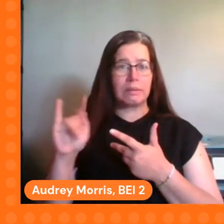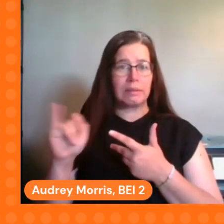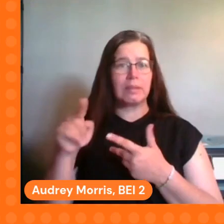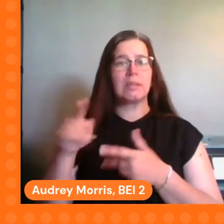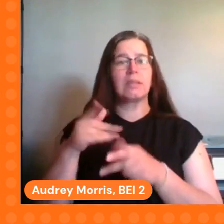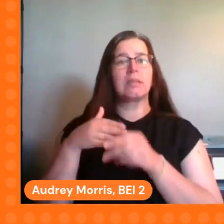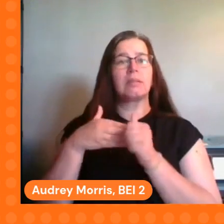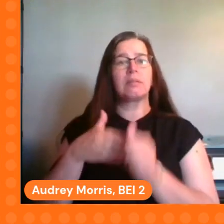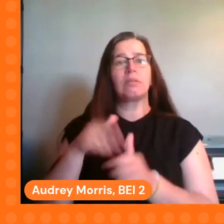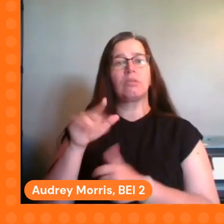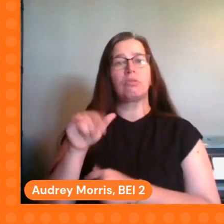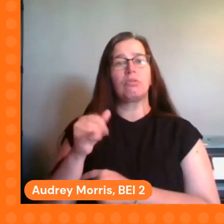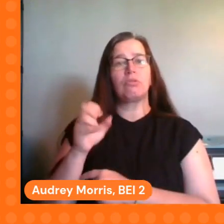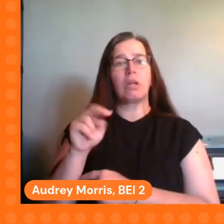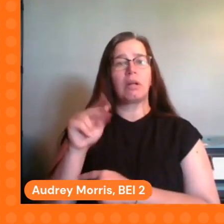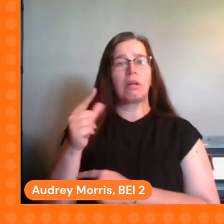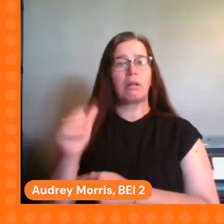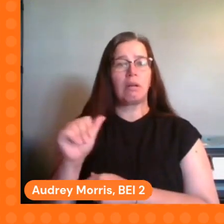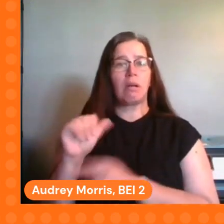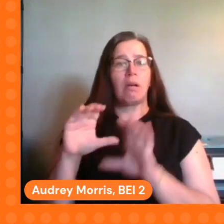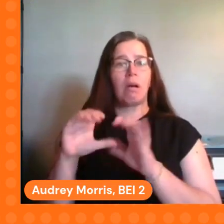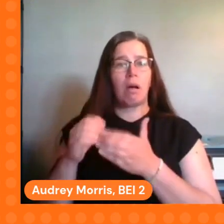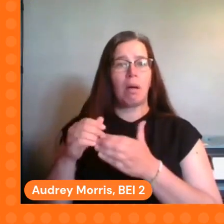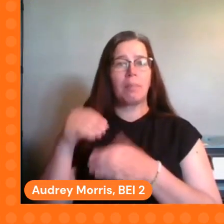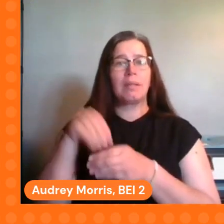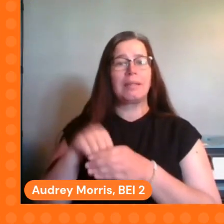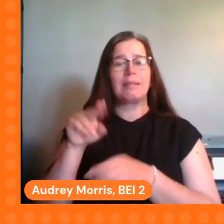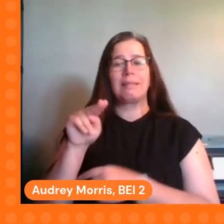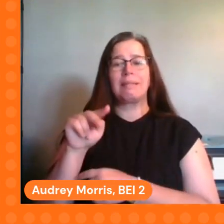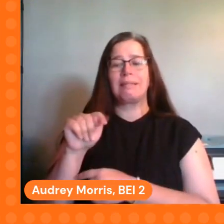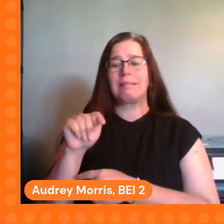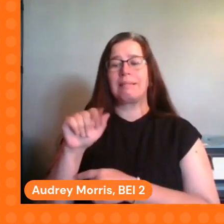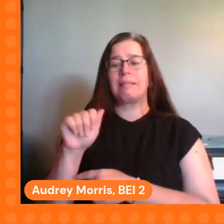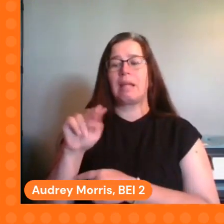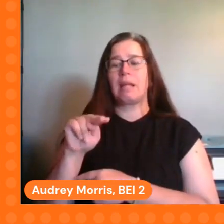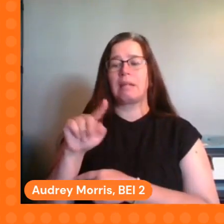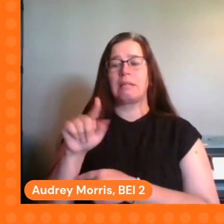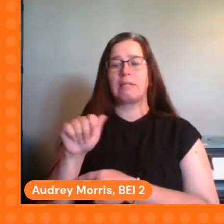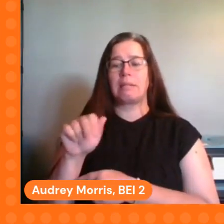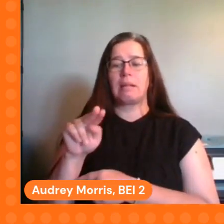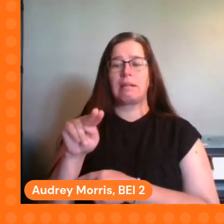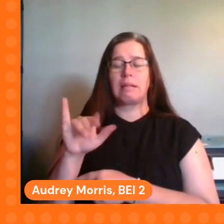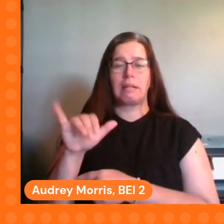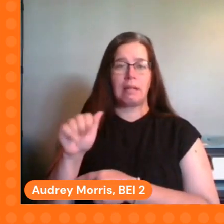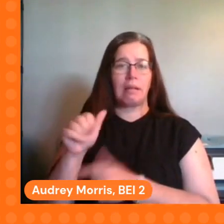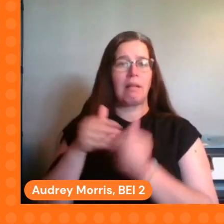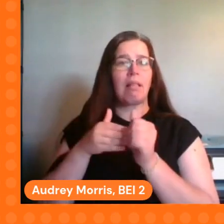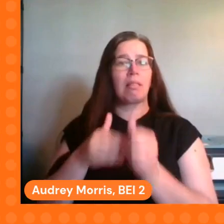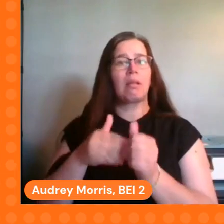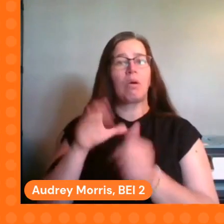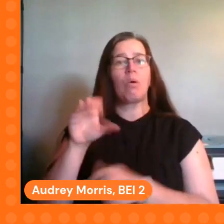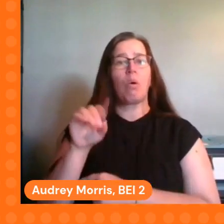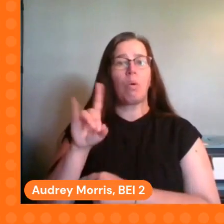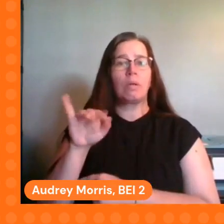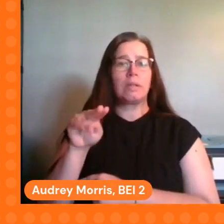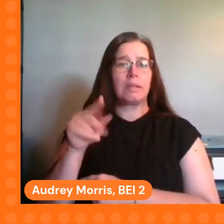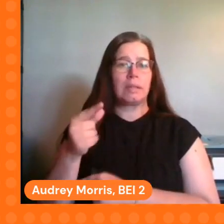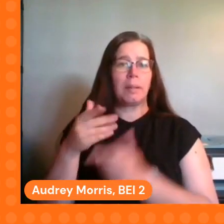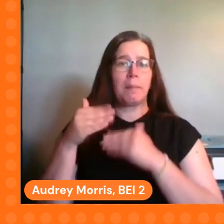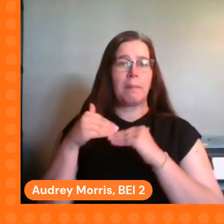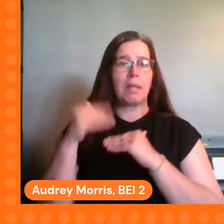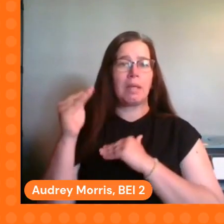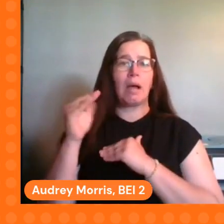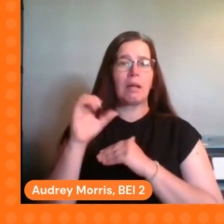Hub, a community-based innovation hub in Tanzania. He leads the Coding Beyond Sound project, an inspiring initiative that